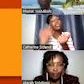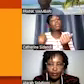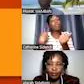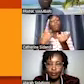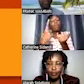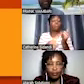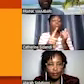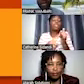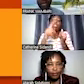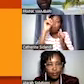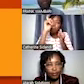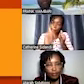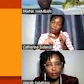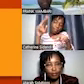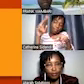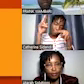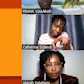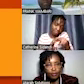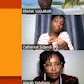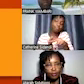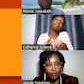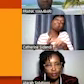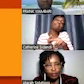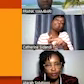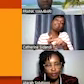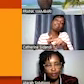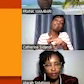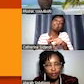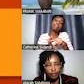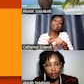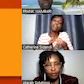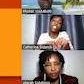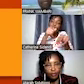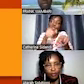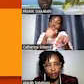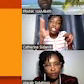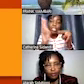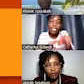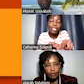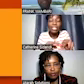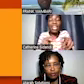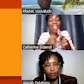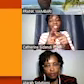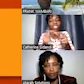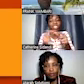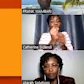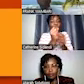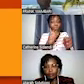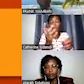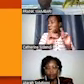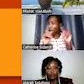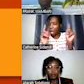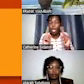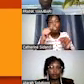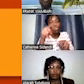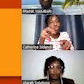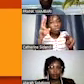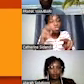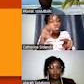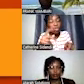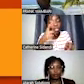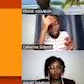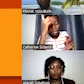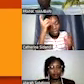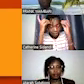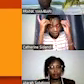need to sit down. You cannot sit down and do nothing or decide to go to the rural area, rural